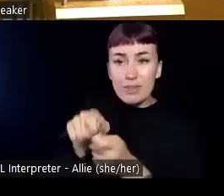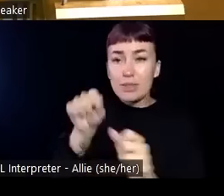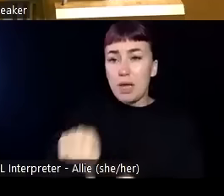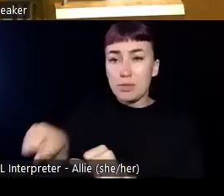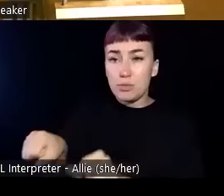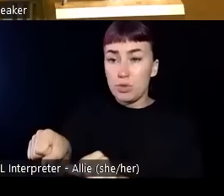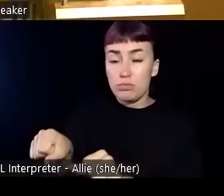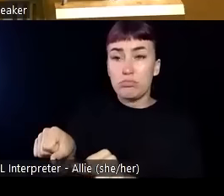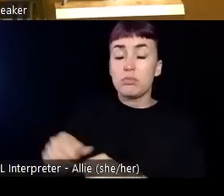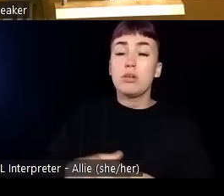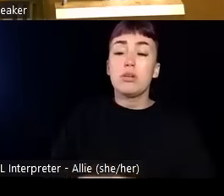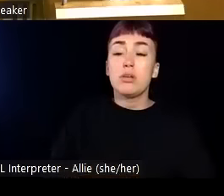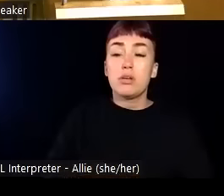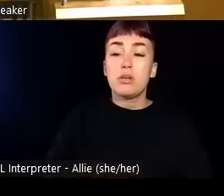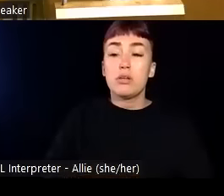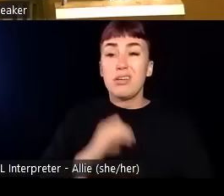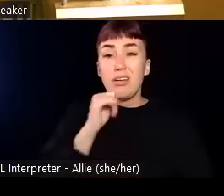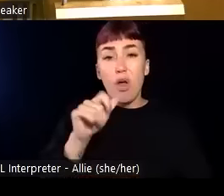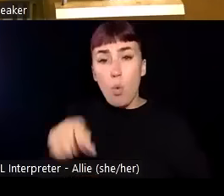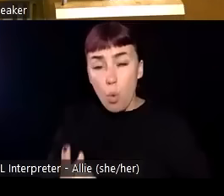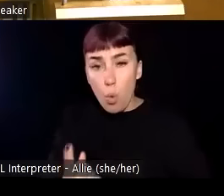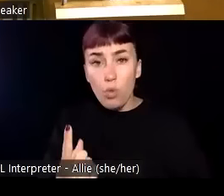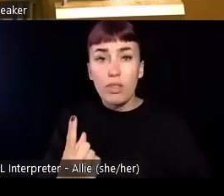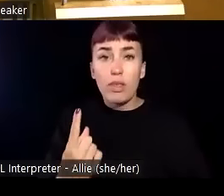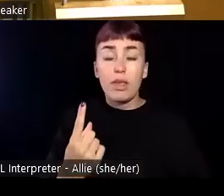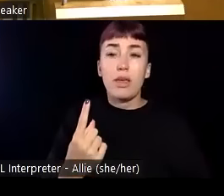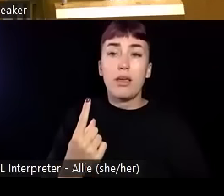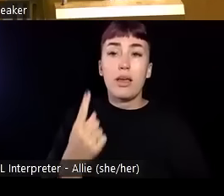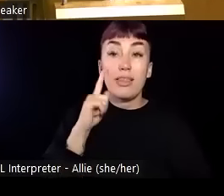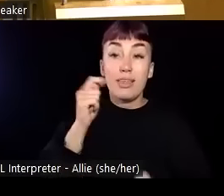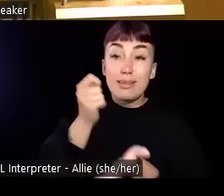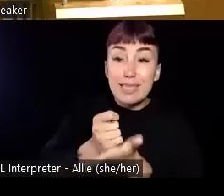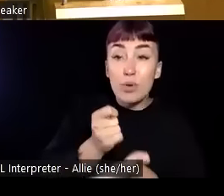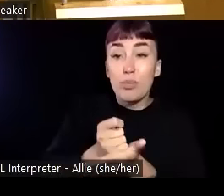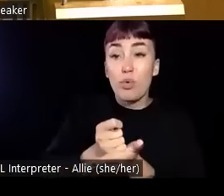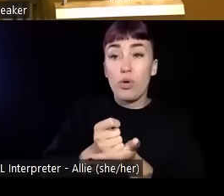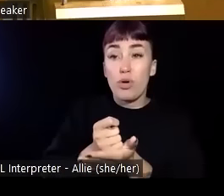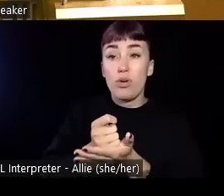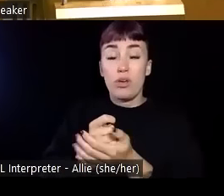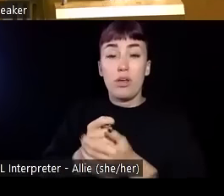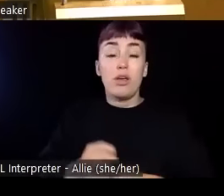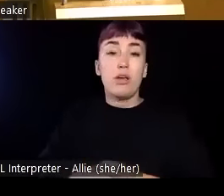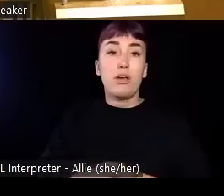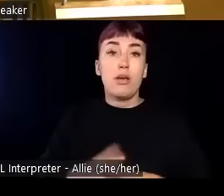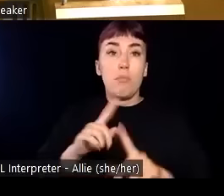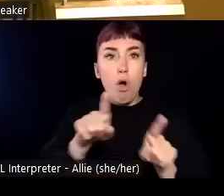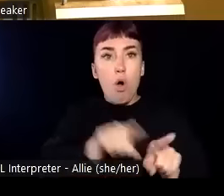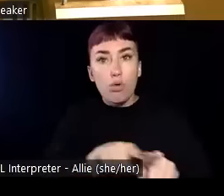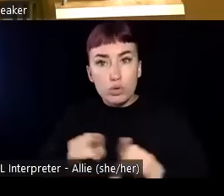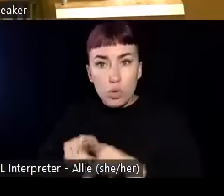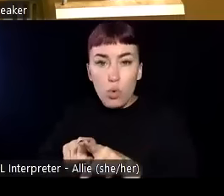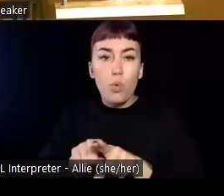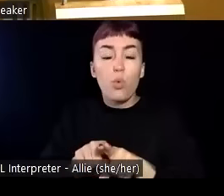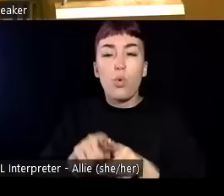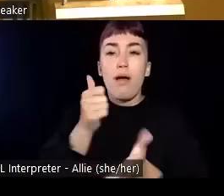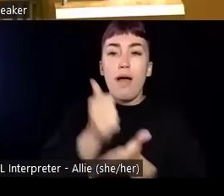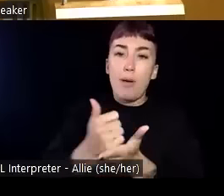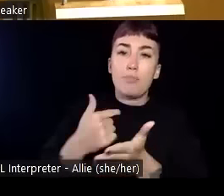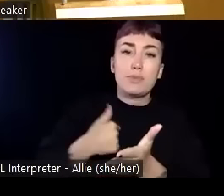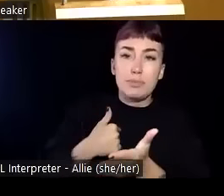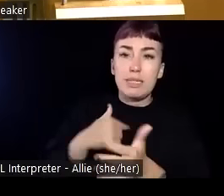possible. Not only is, I think, therapeutic in that sense alone, but it also helps me give